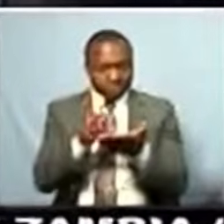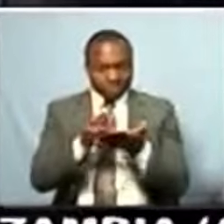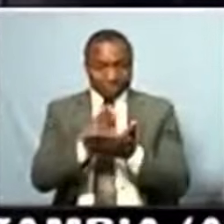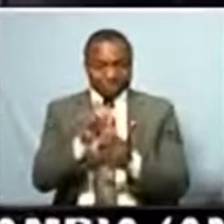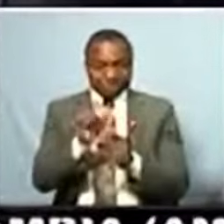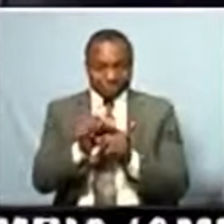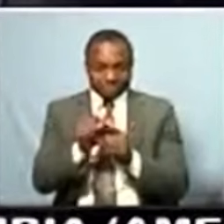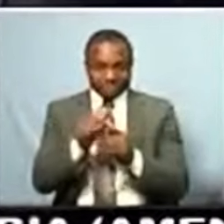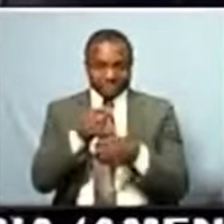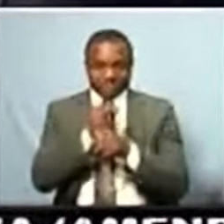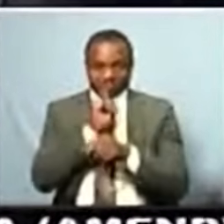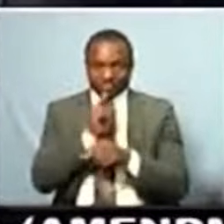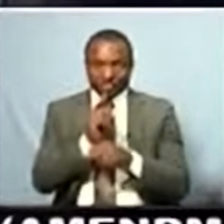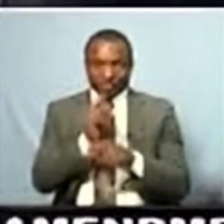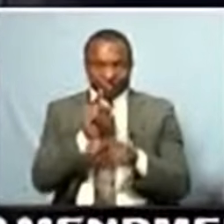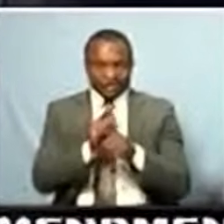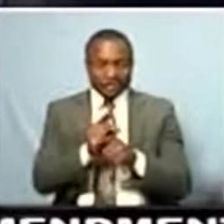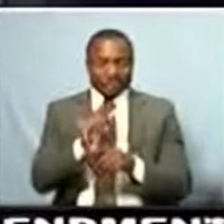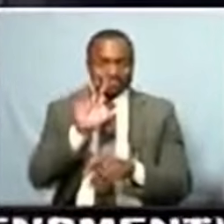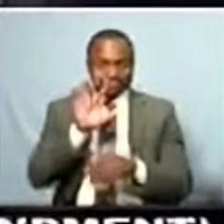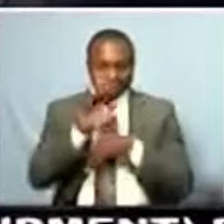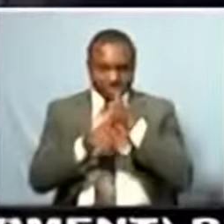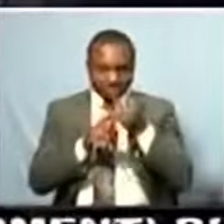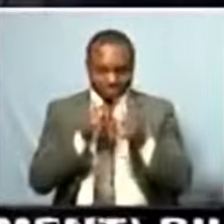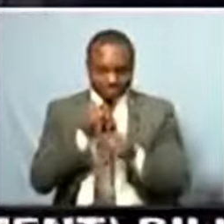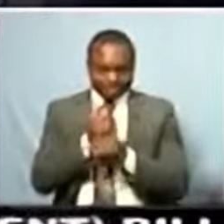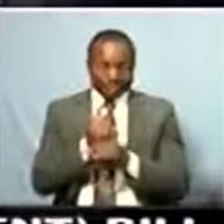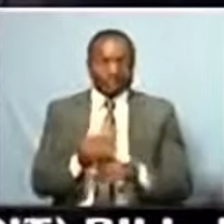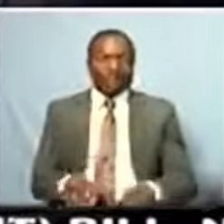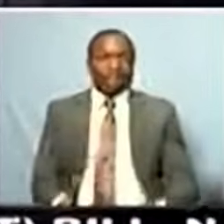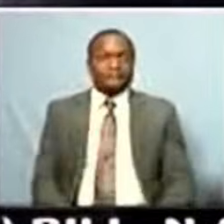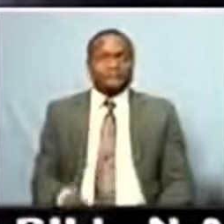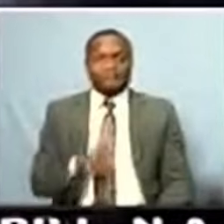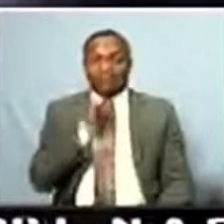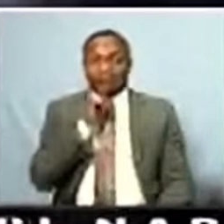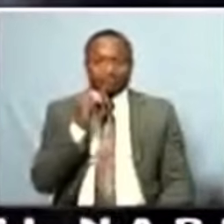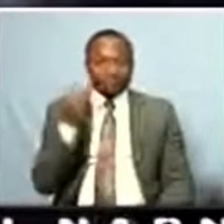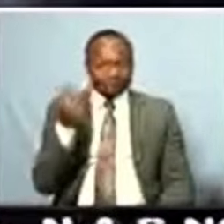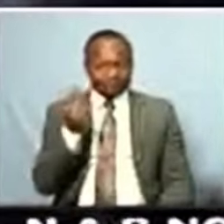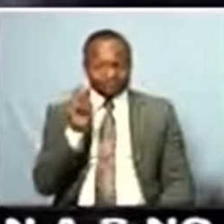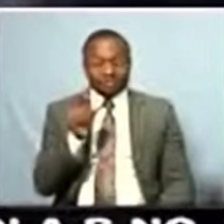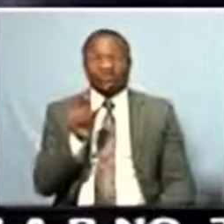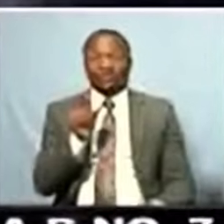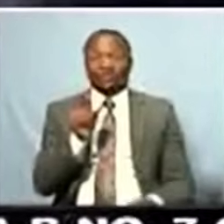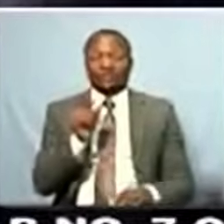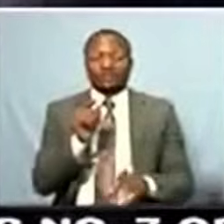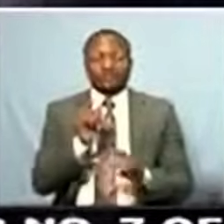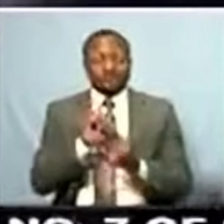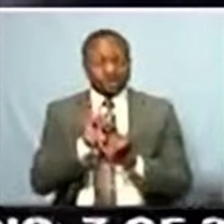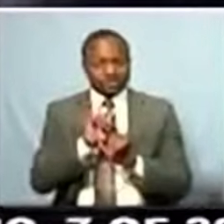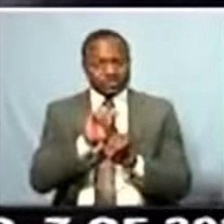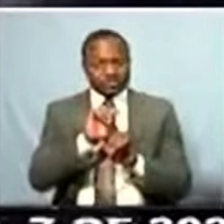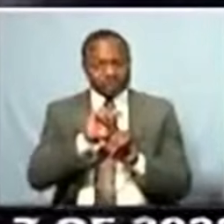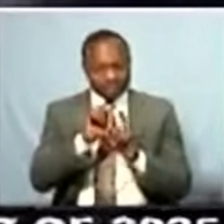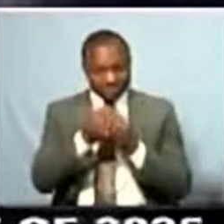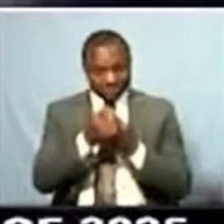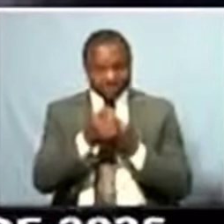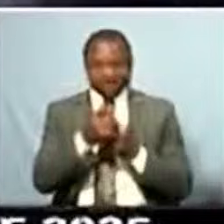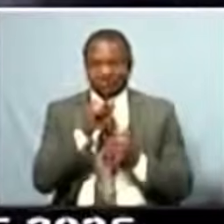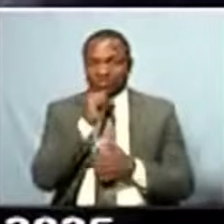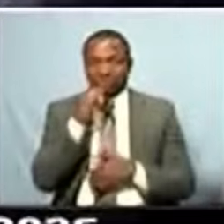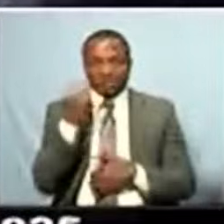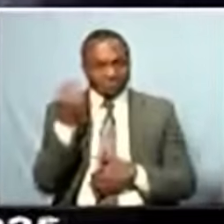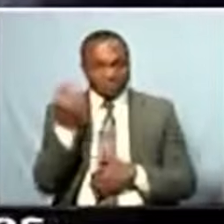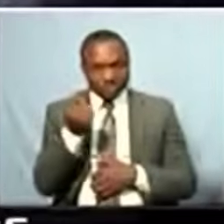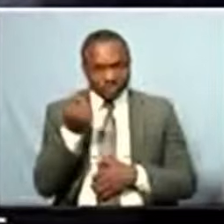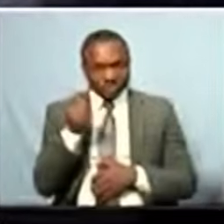to ensure that we maintain the 5 years. Not only that, traditionally as well, not only